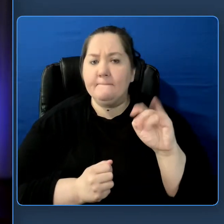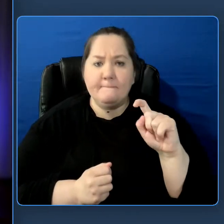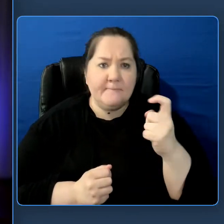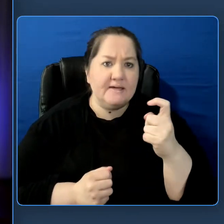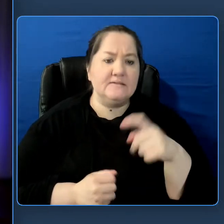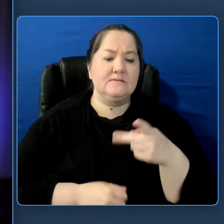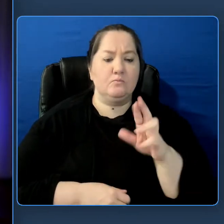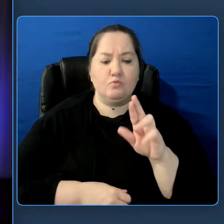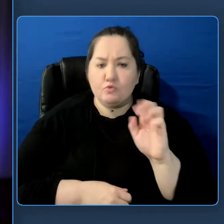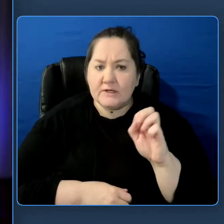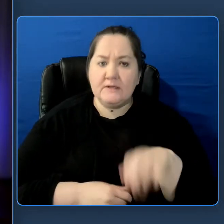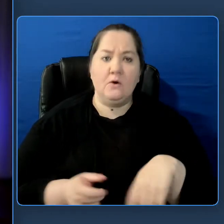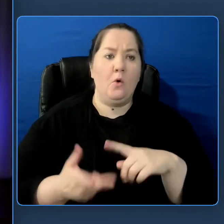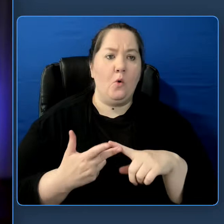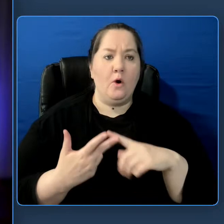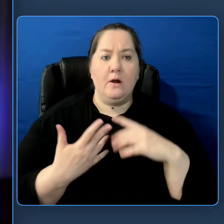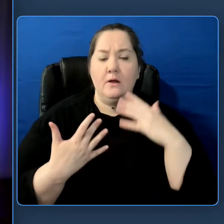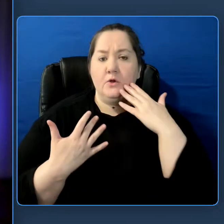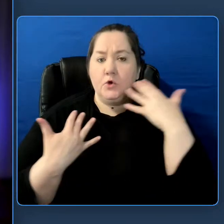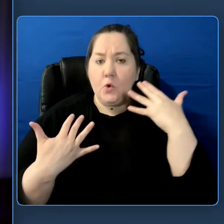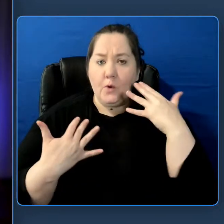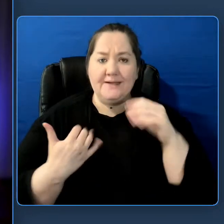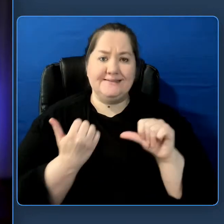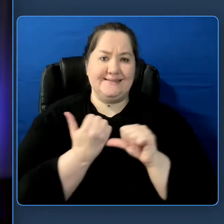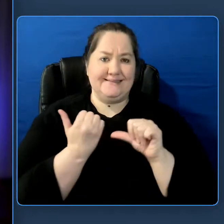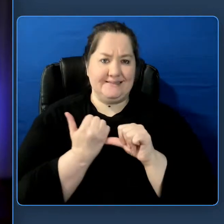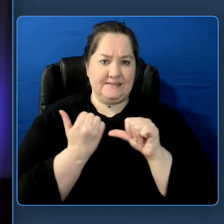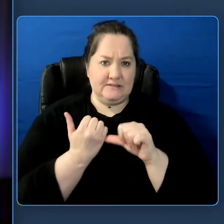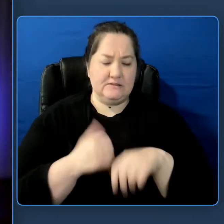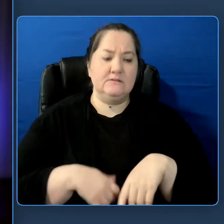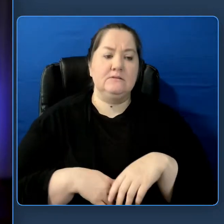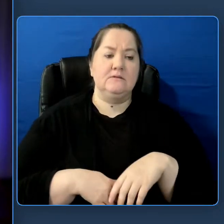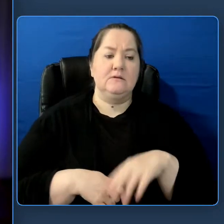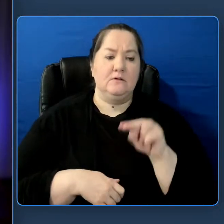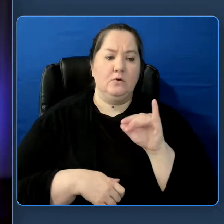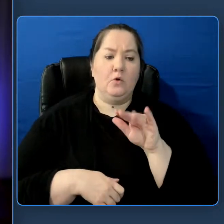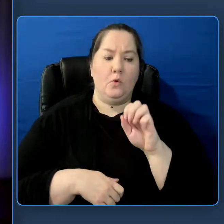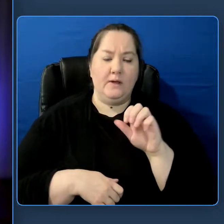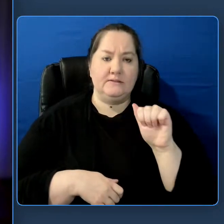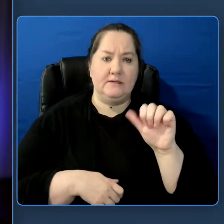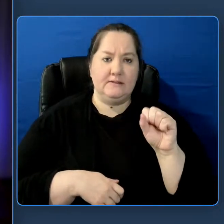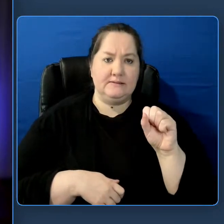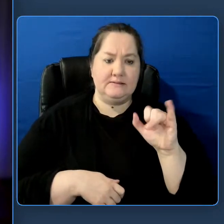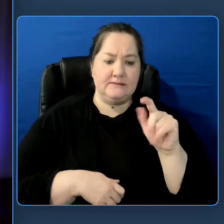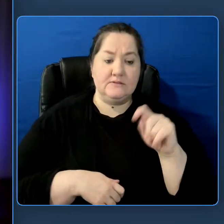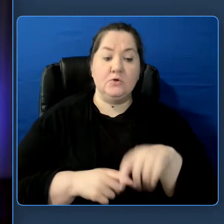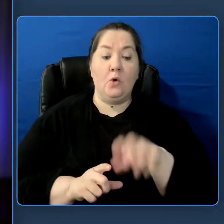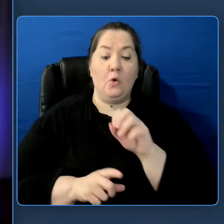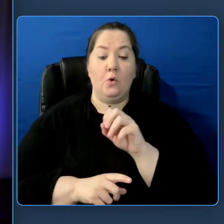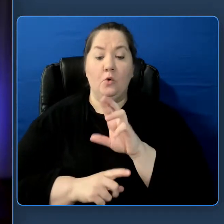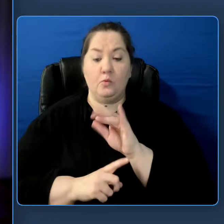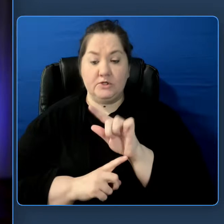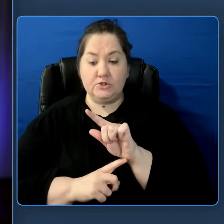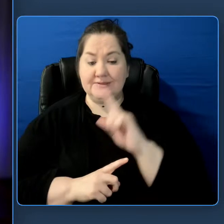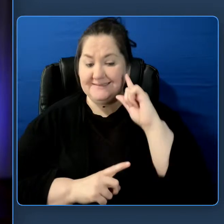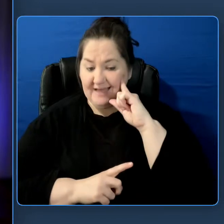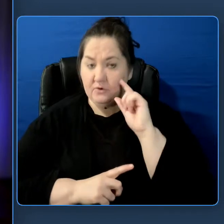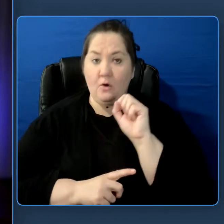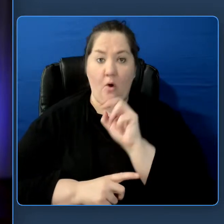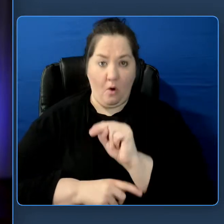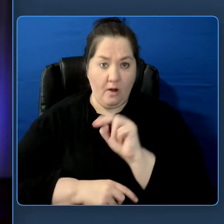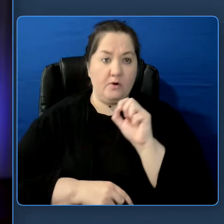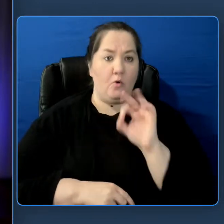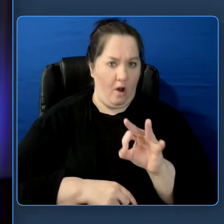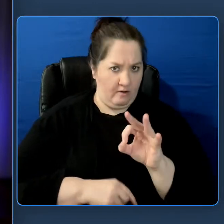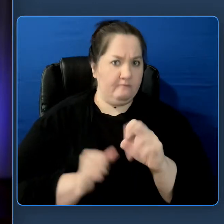something like that, and you might be using noise assist. So original sound on or off. I know it's kind of backwards, but that's the first thing